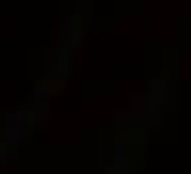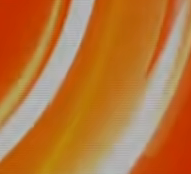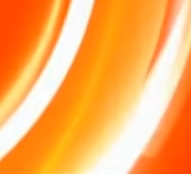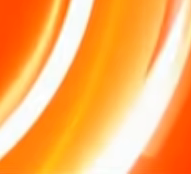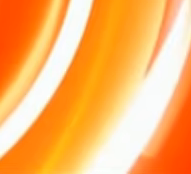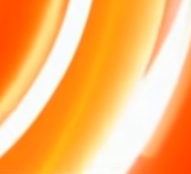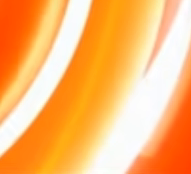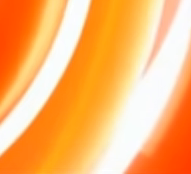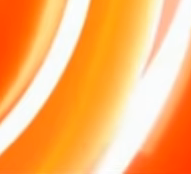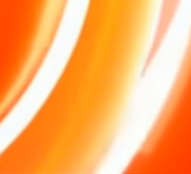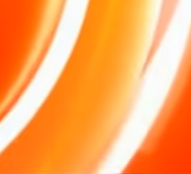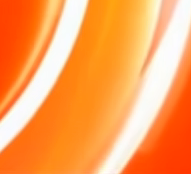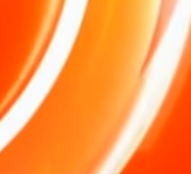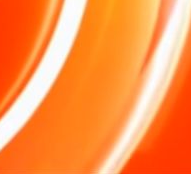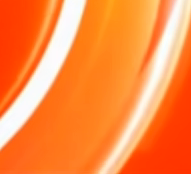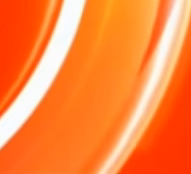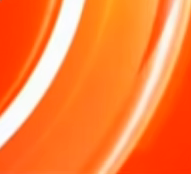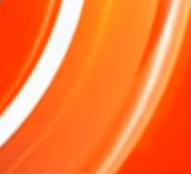day.